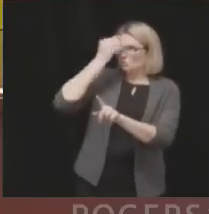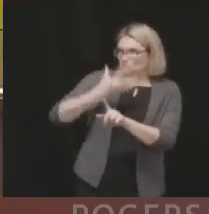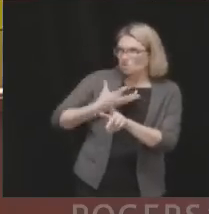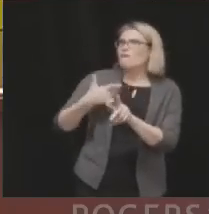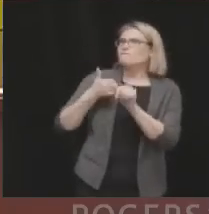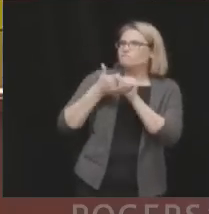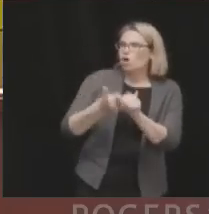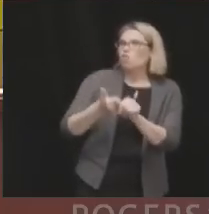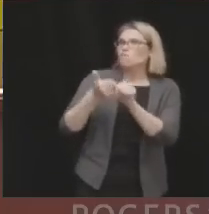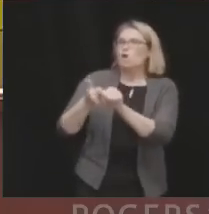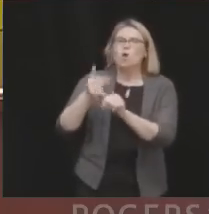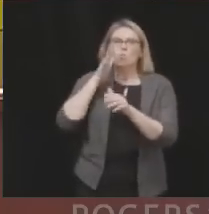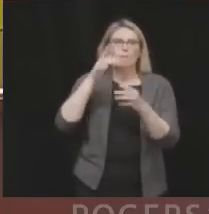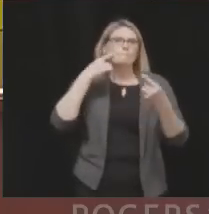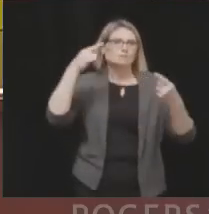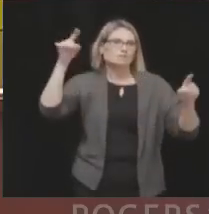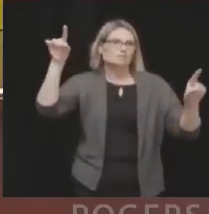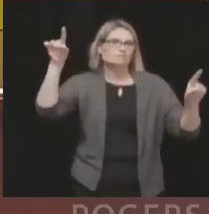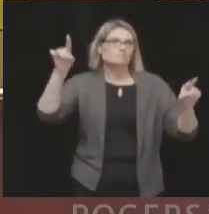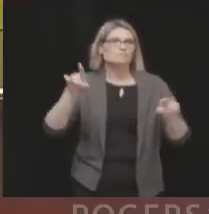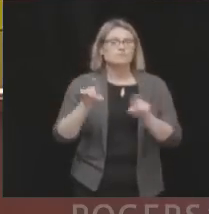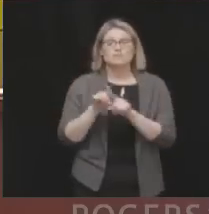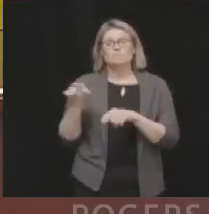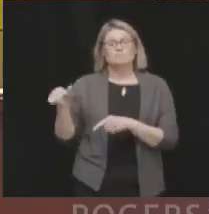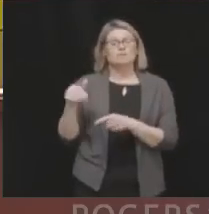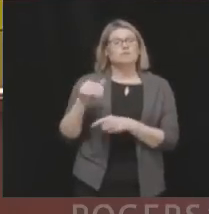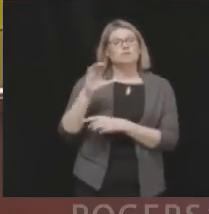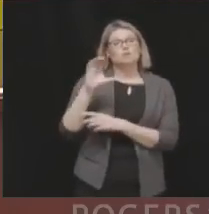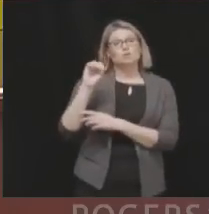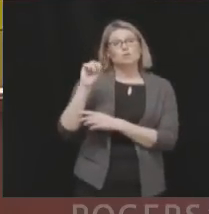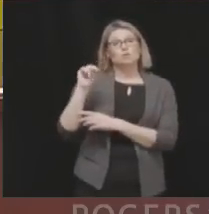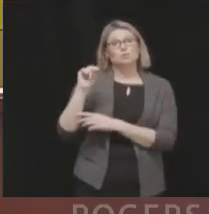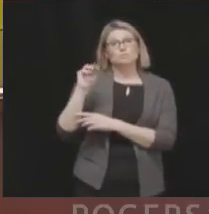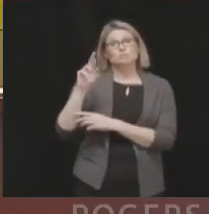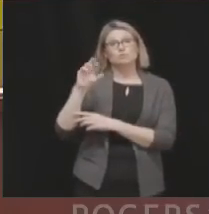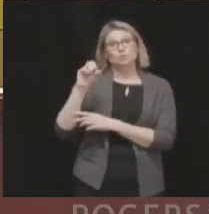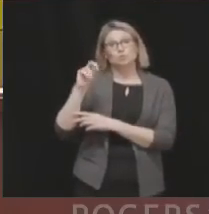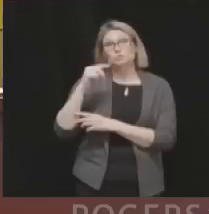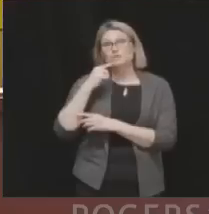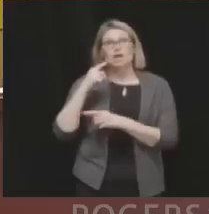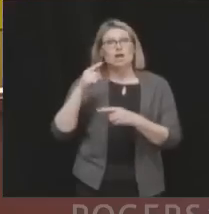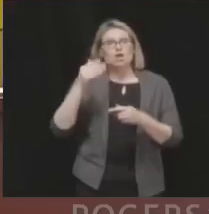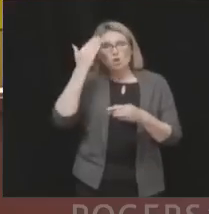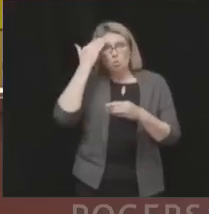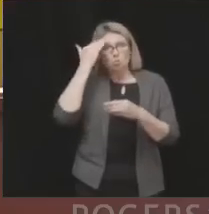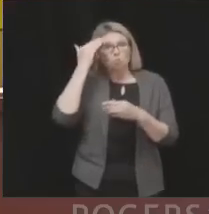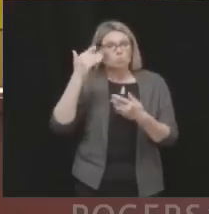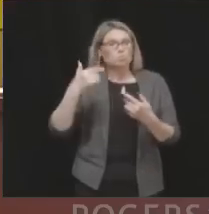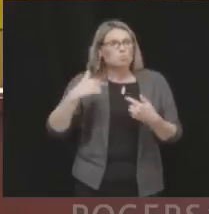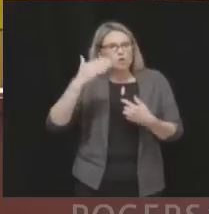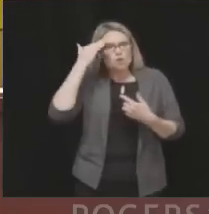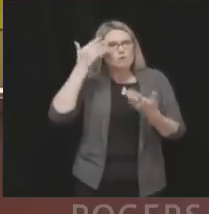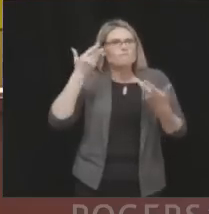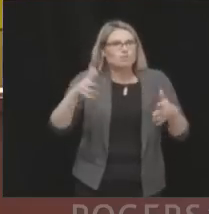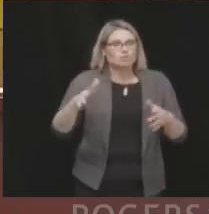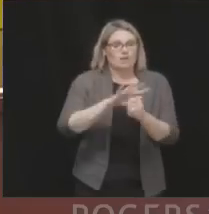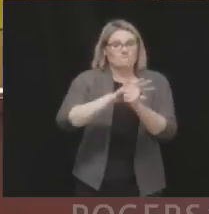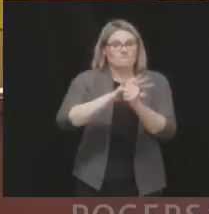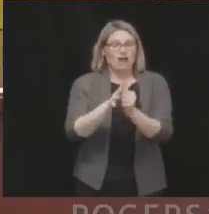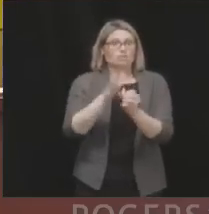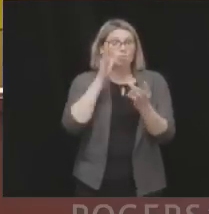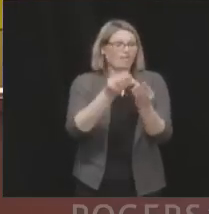prepared over the next 18 to 24 months to learn how to live with it in the safest way possible, to avoid resurgences as much as